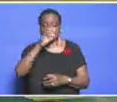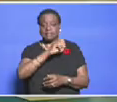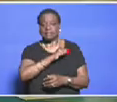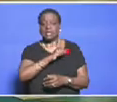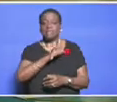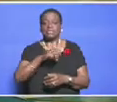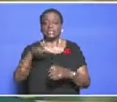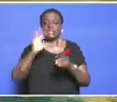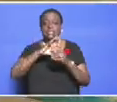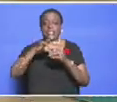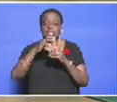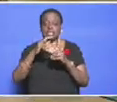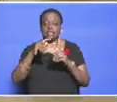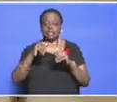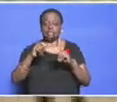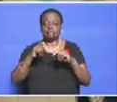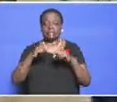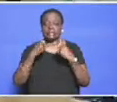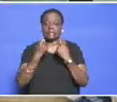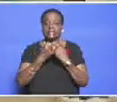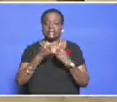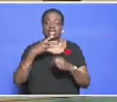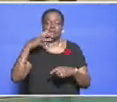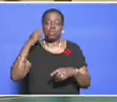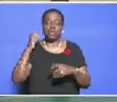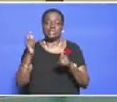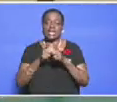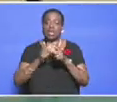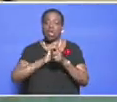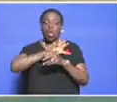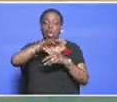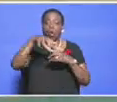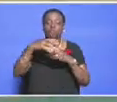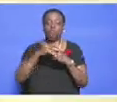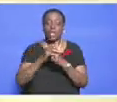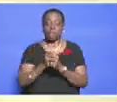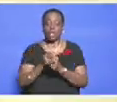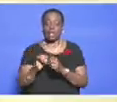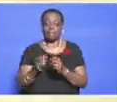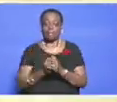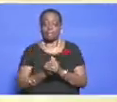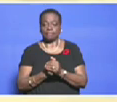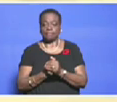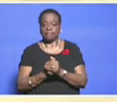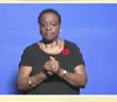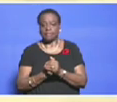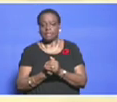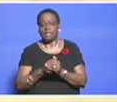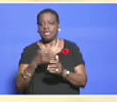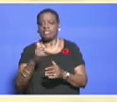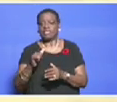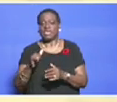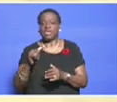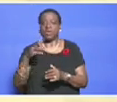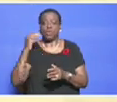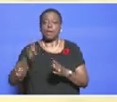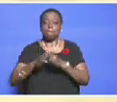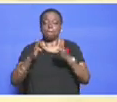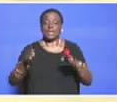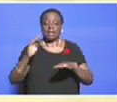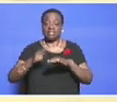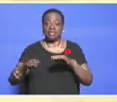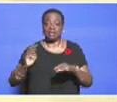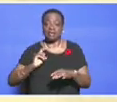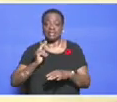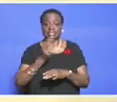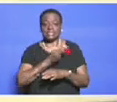bit overwhelming, but that's something that they say they will have to deal with in the upcoming season. Early that they were bigger than us, more lengthy than us, so we know we